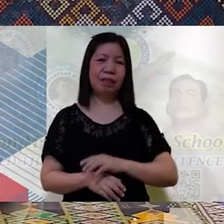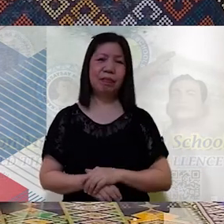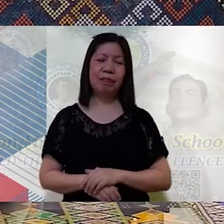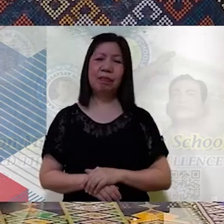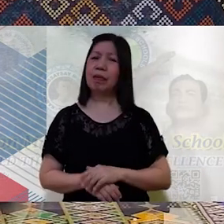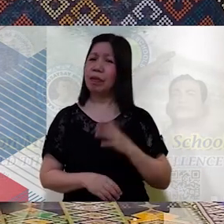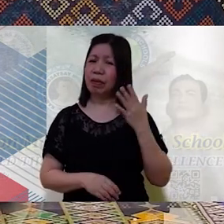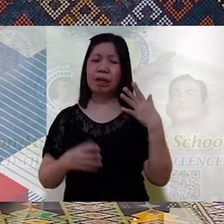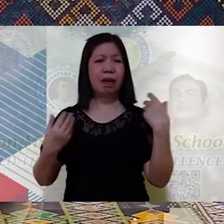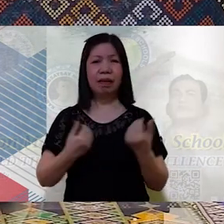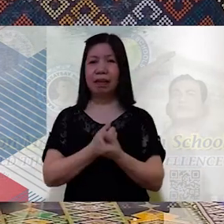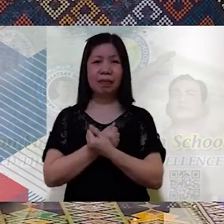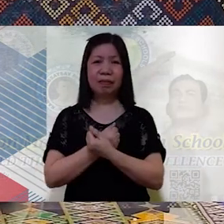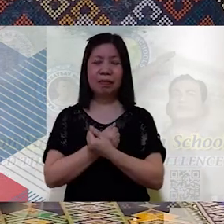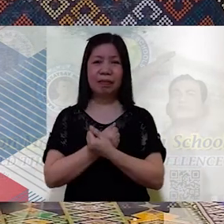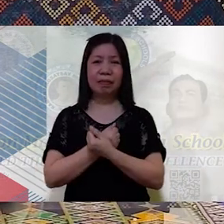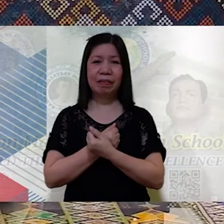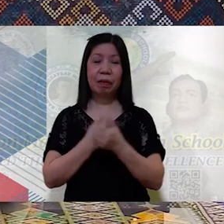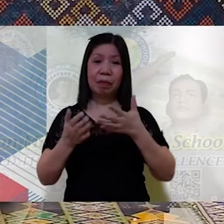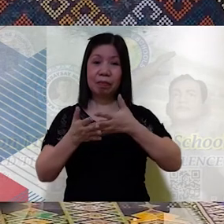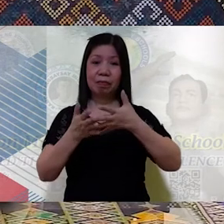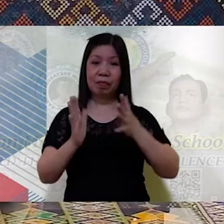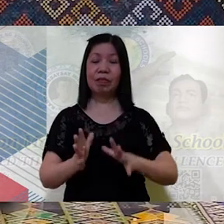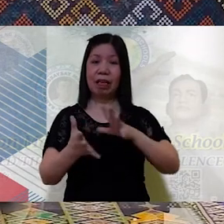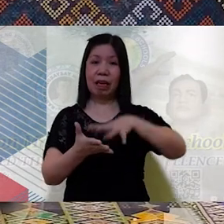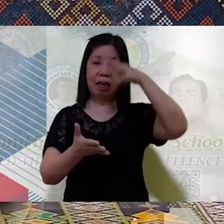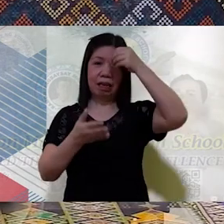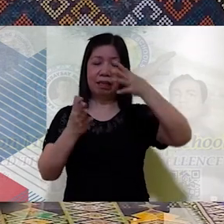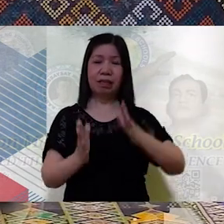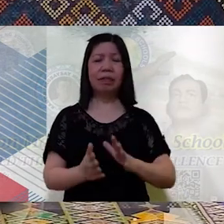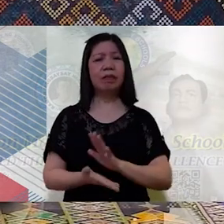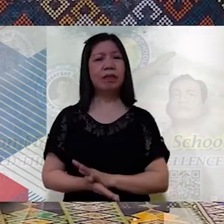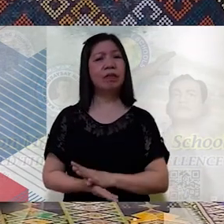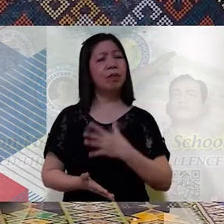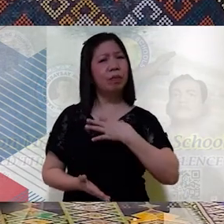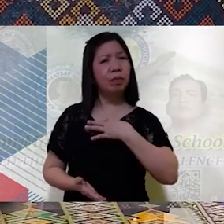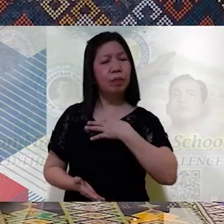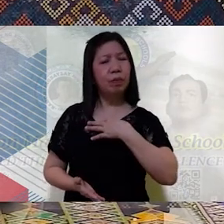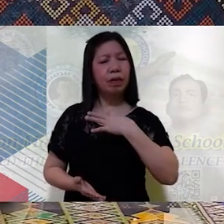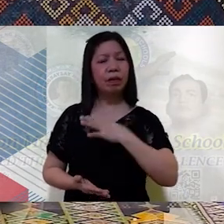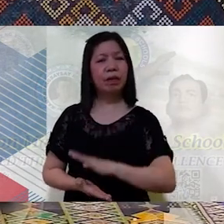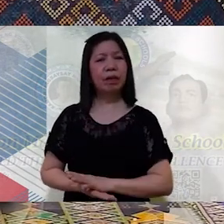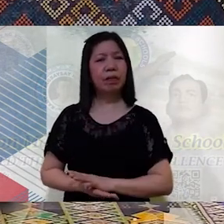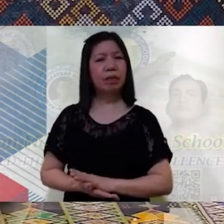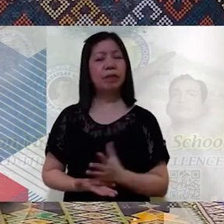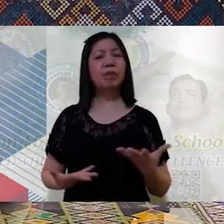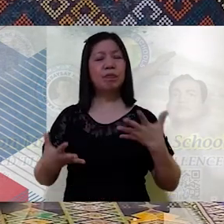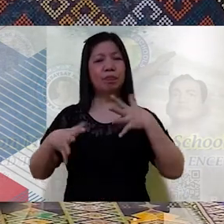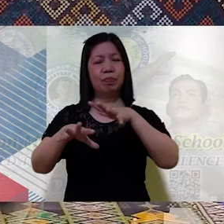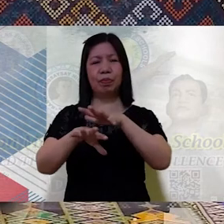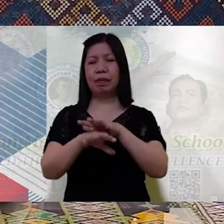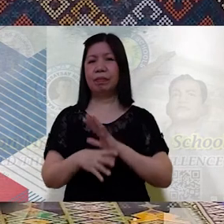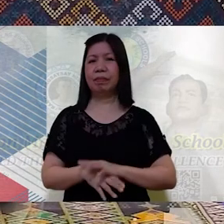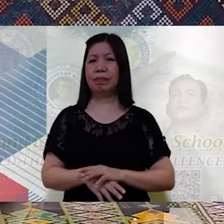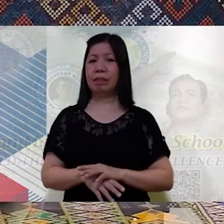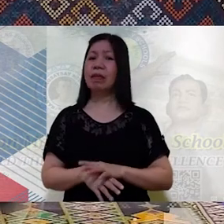patience, for your love for our learners, and your willingness to engage